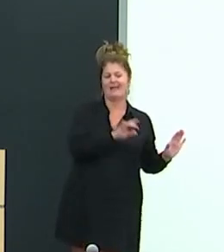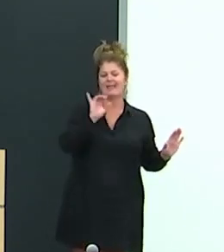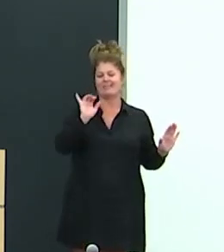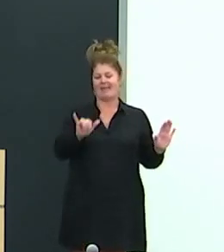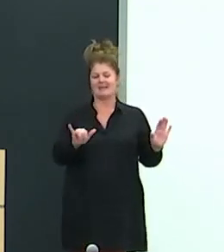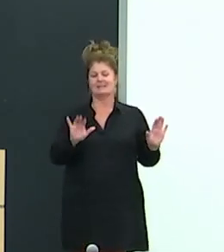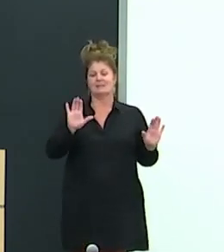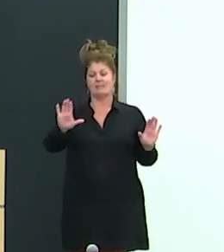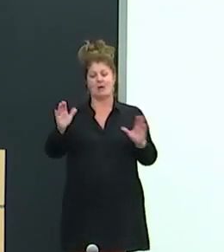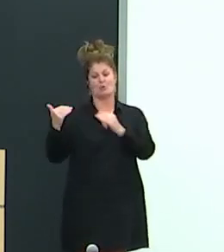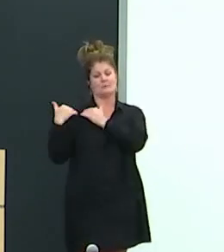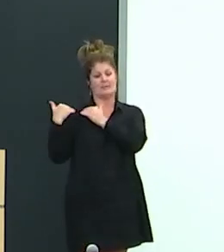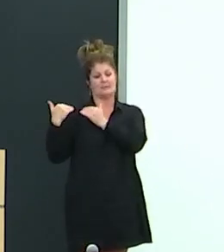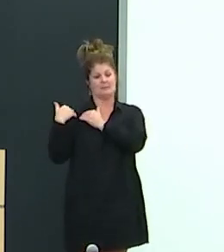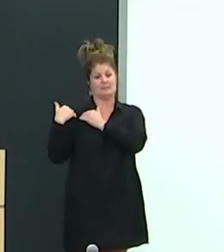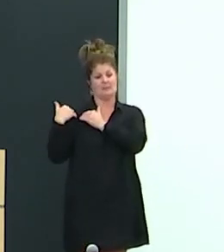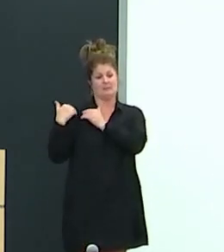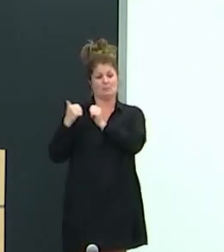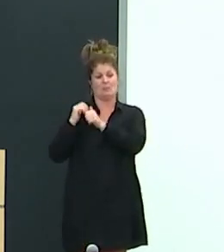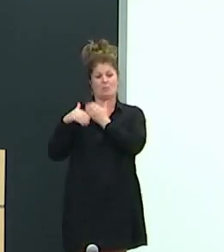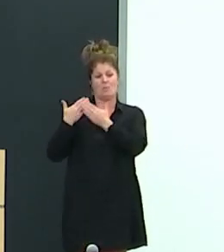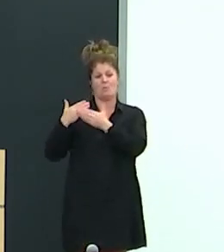one responsibility in the process.